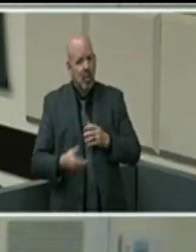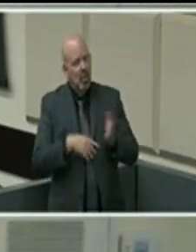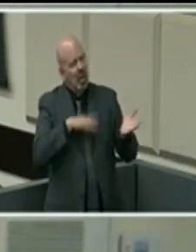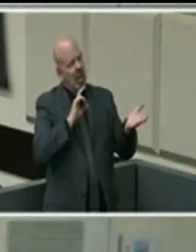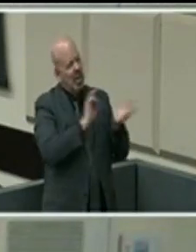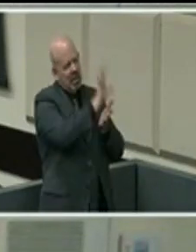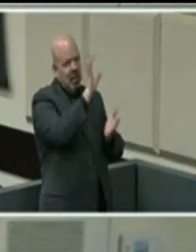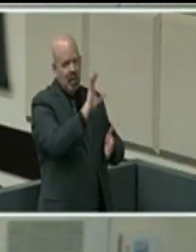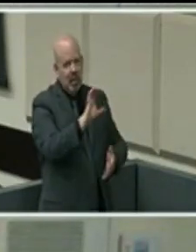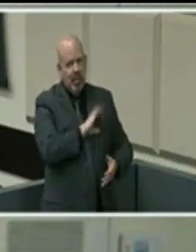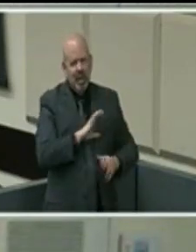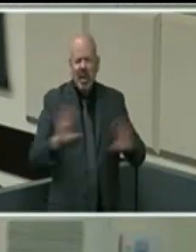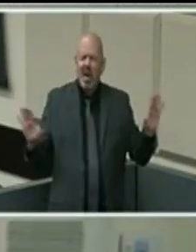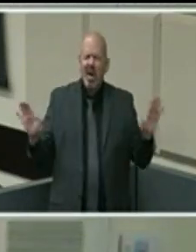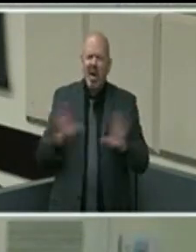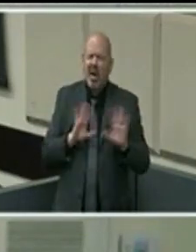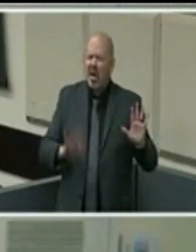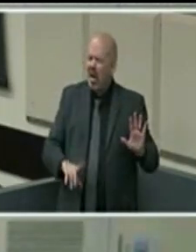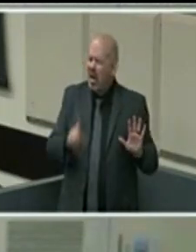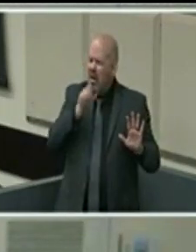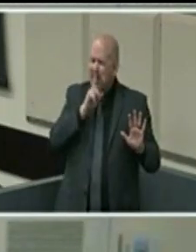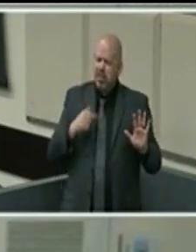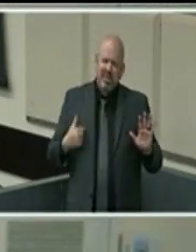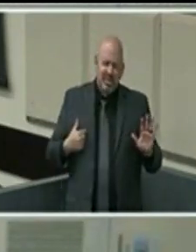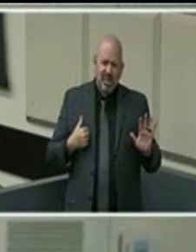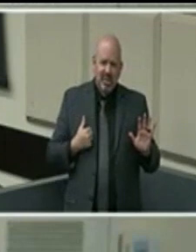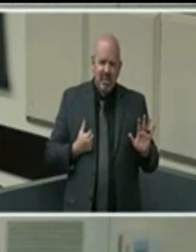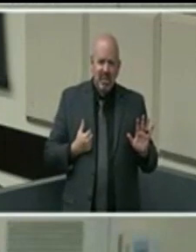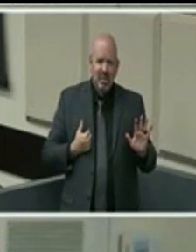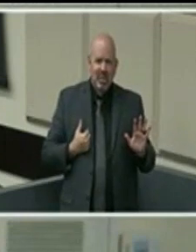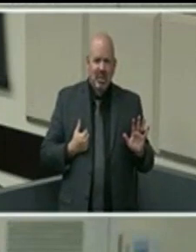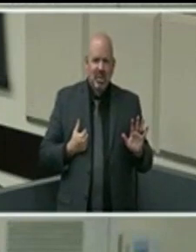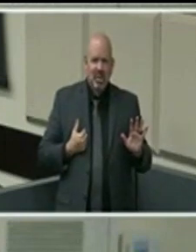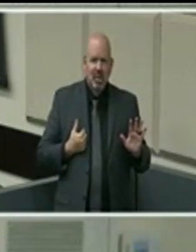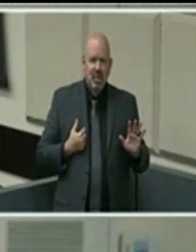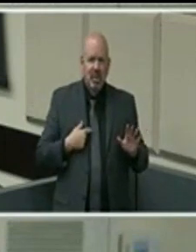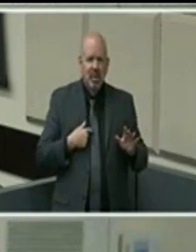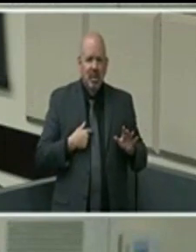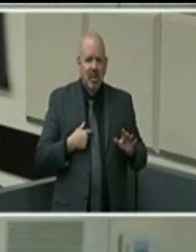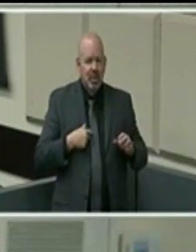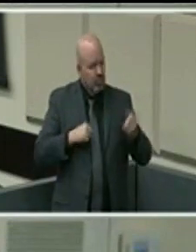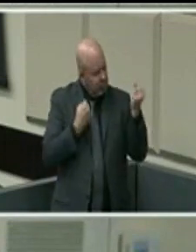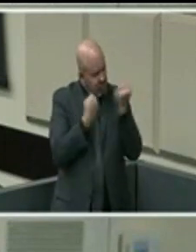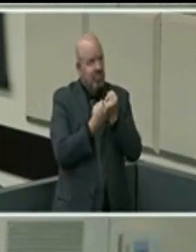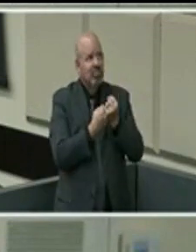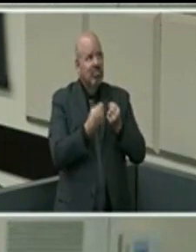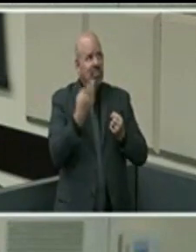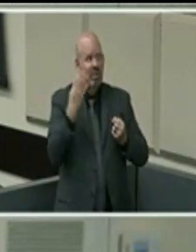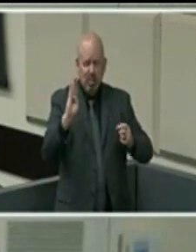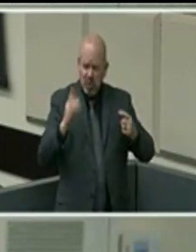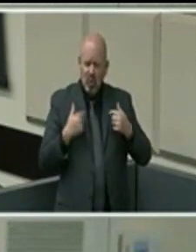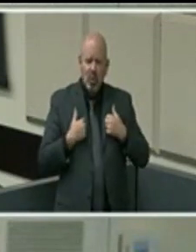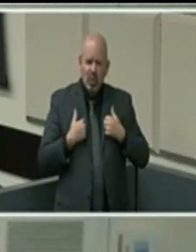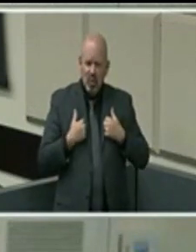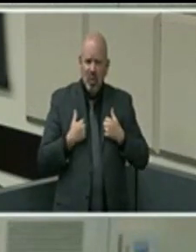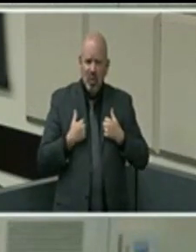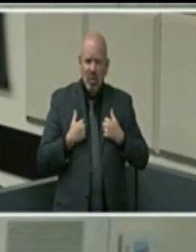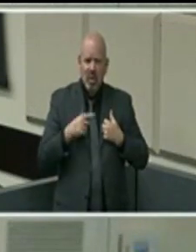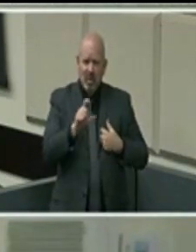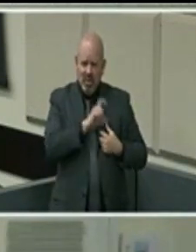officers, because we do. I back the blue as much as anybody else. However, there are